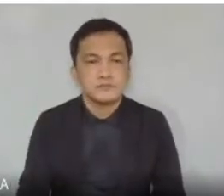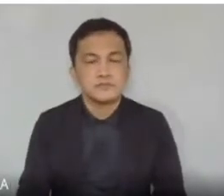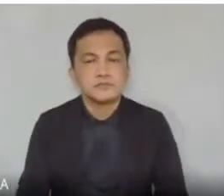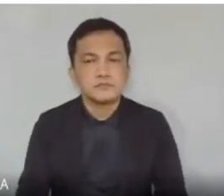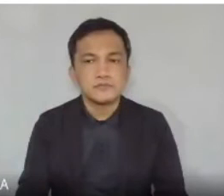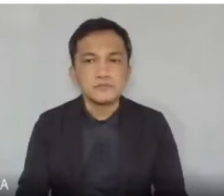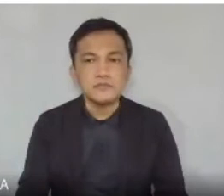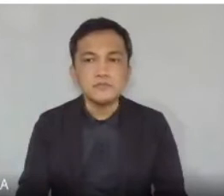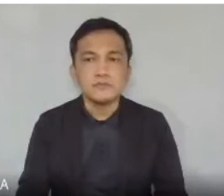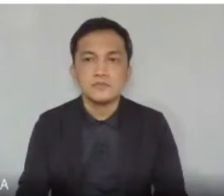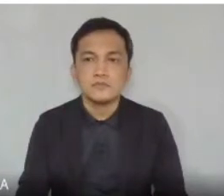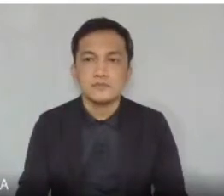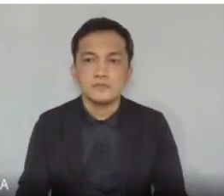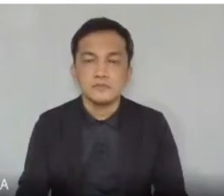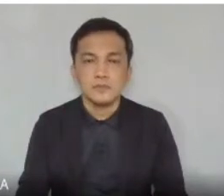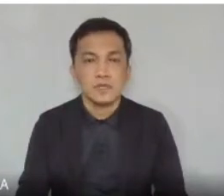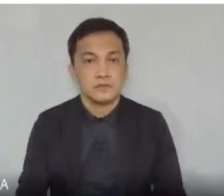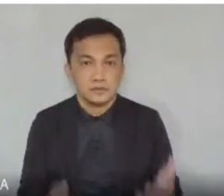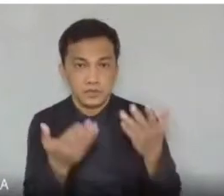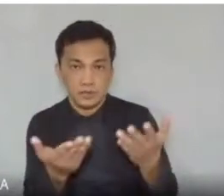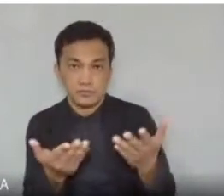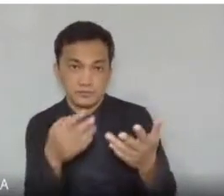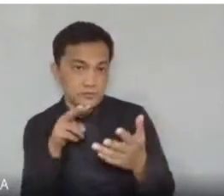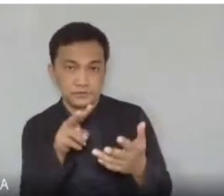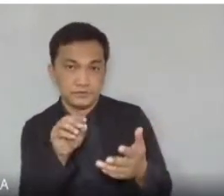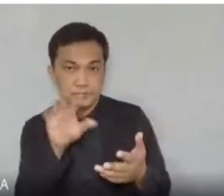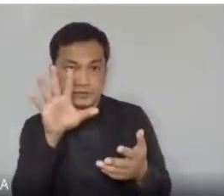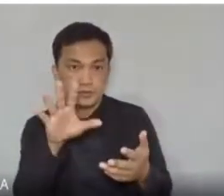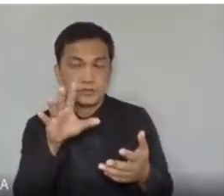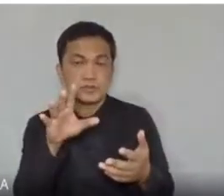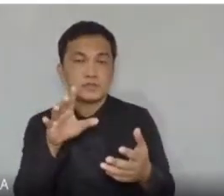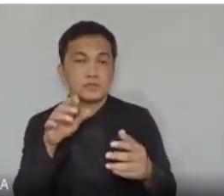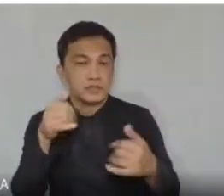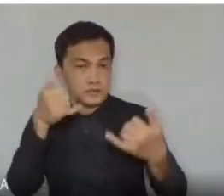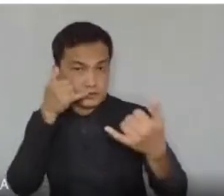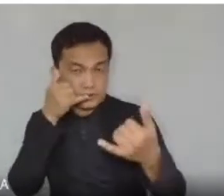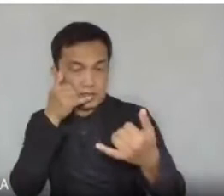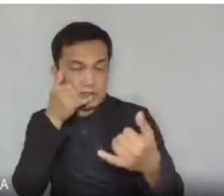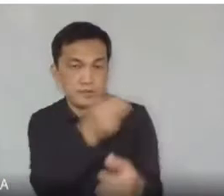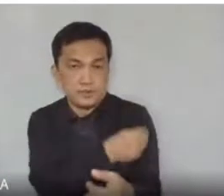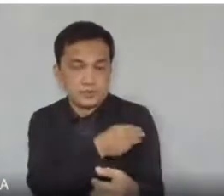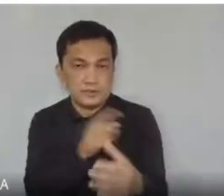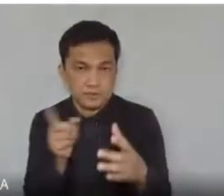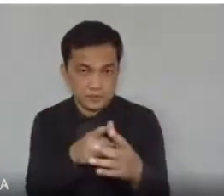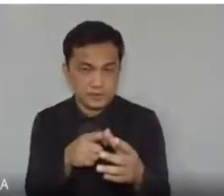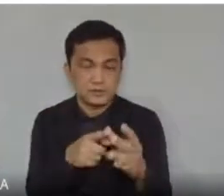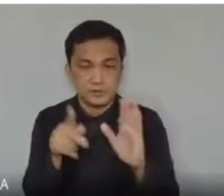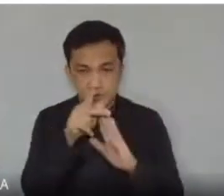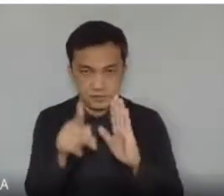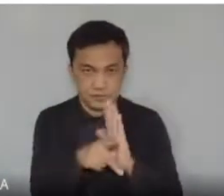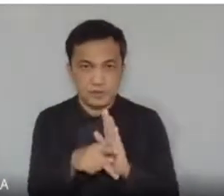Filipinos have access on many gadgets for getting access